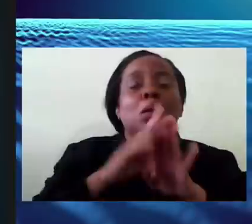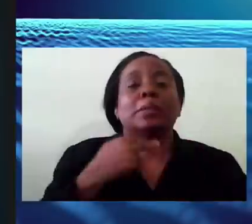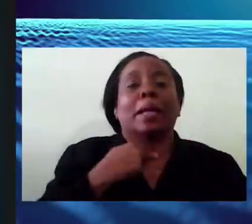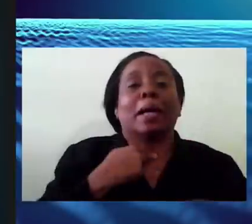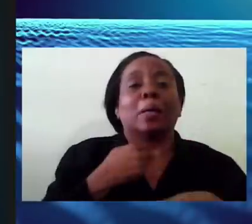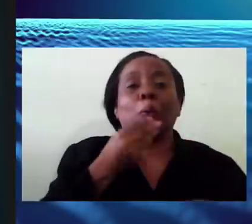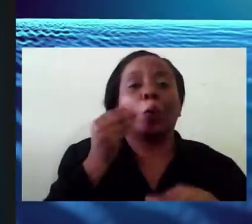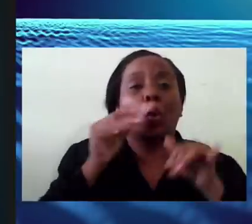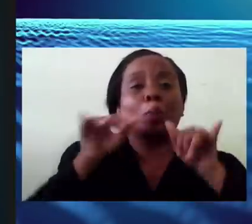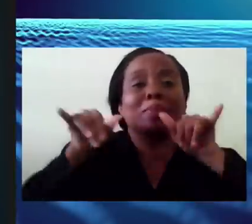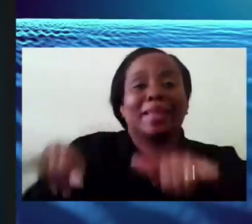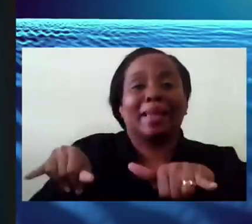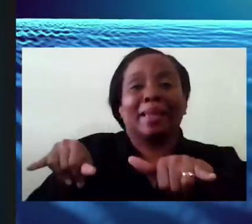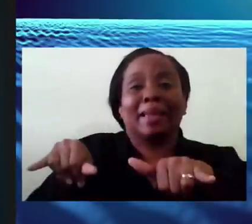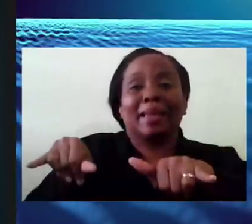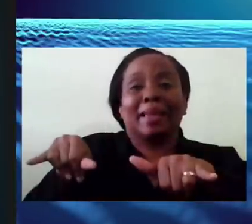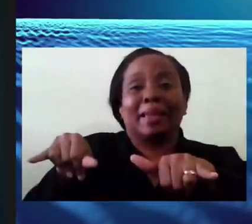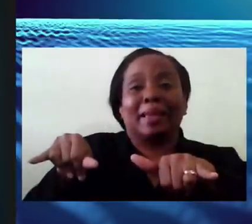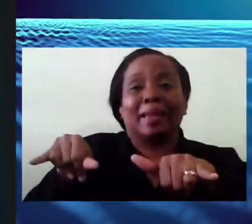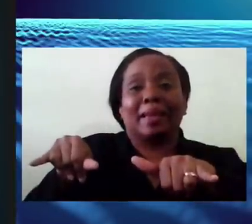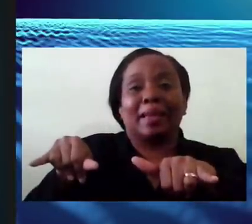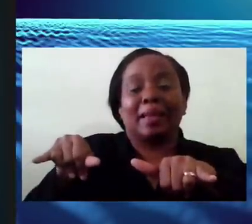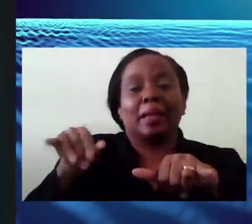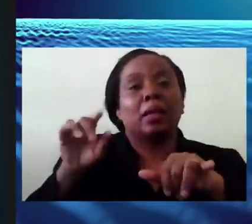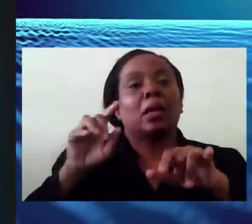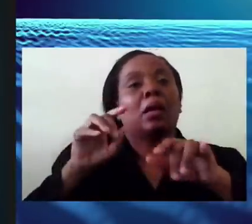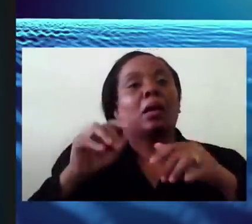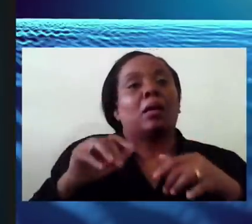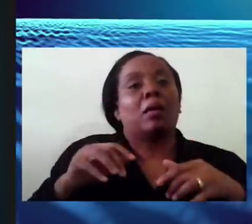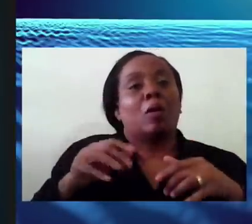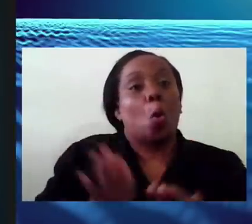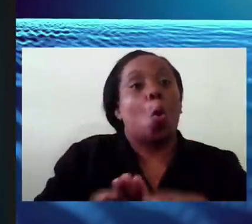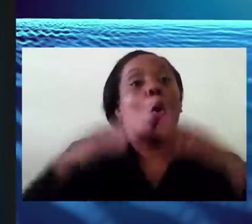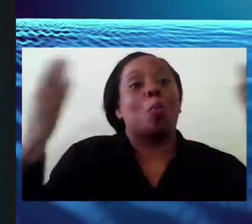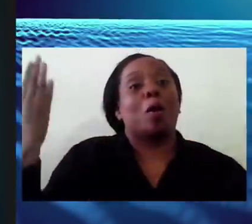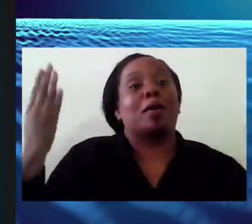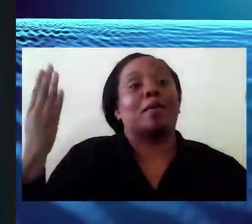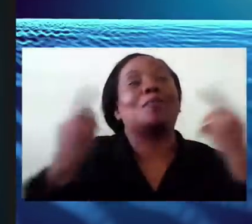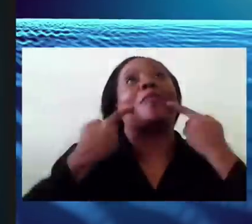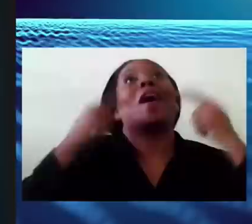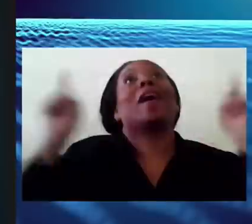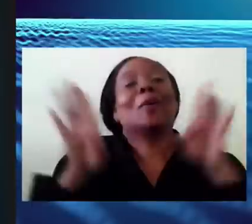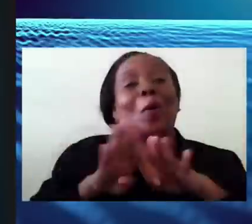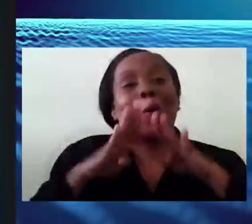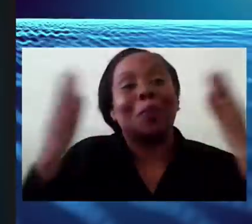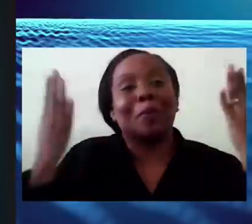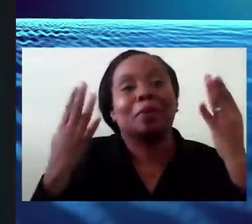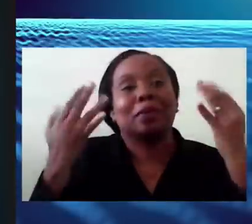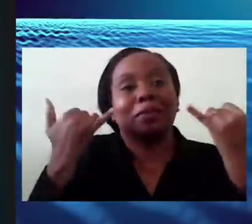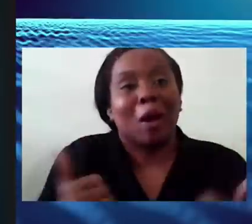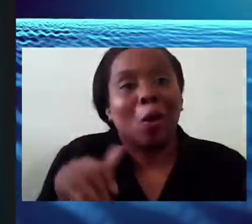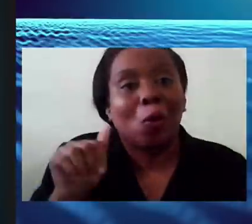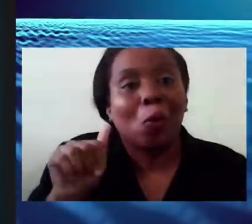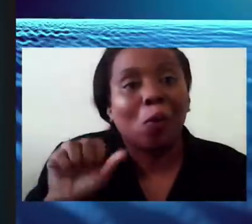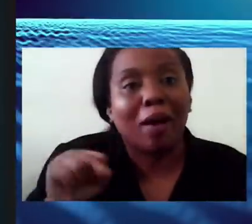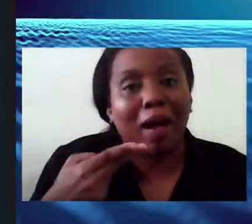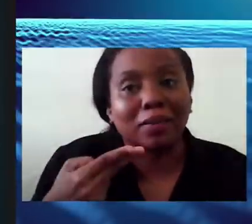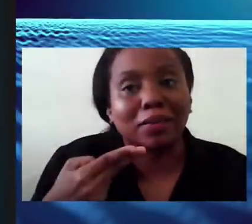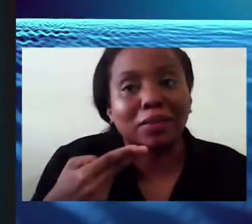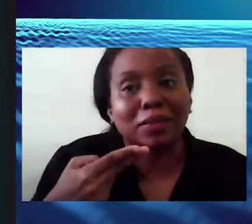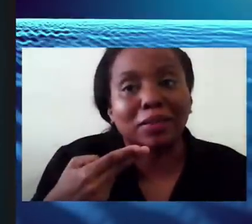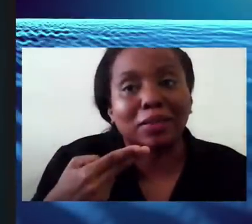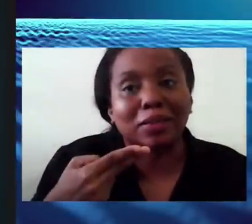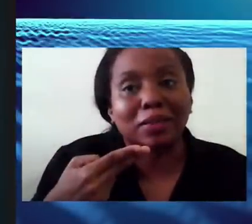and we effectively went into another lockdown again. So we're cleaning, government is cleaning all its major installations, just as the private